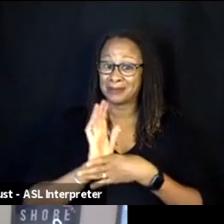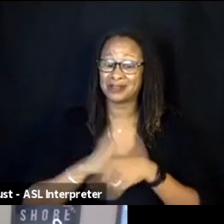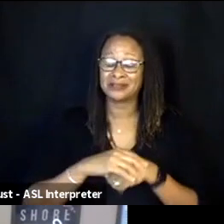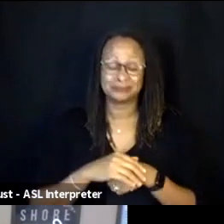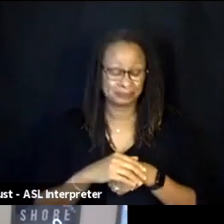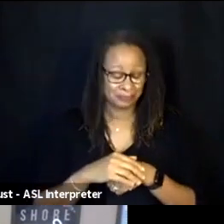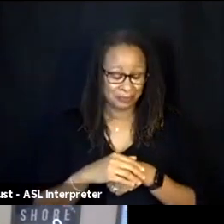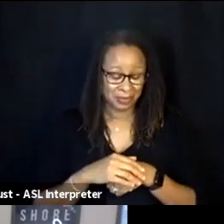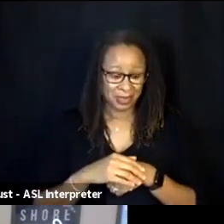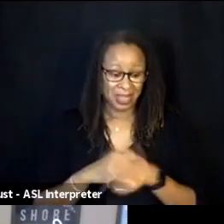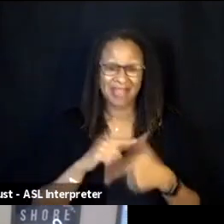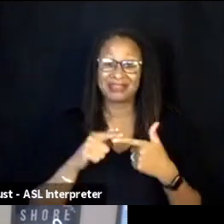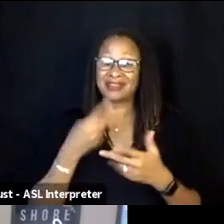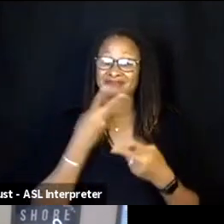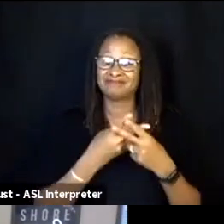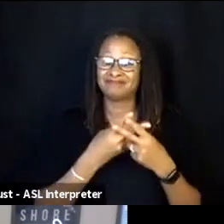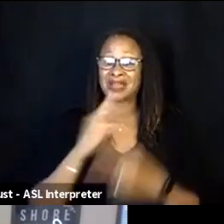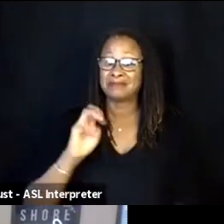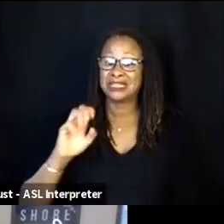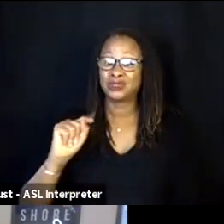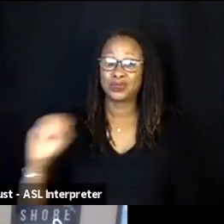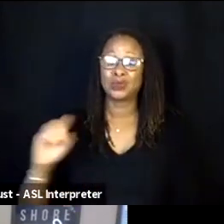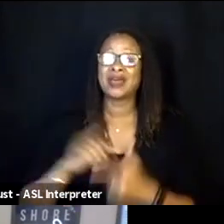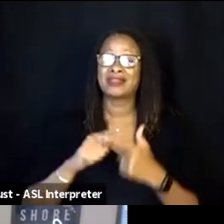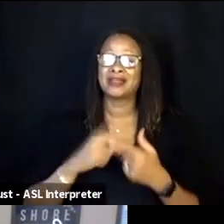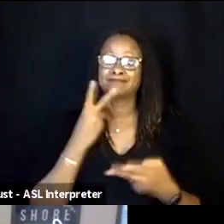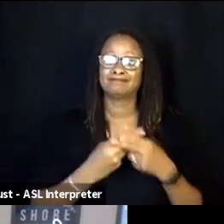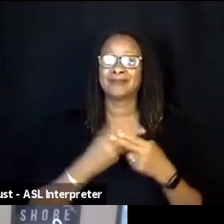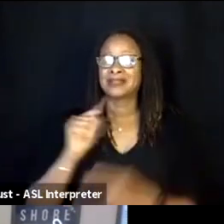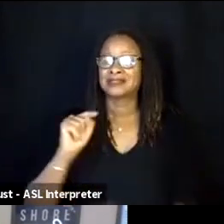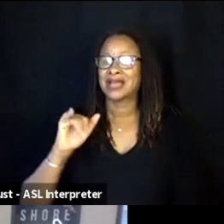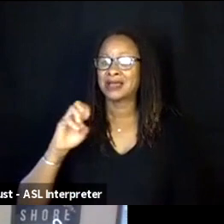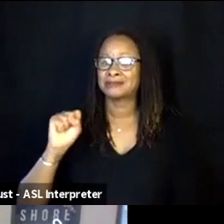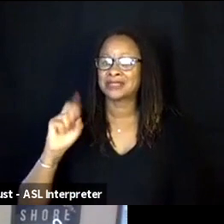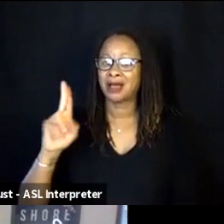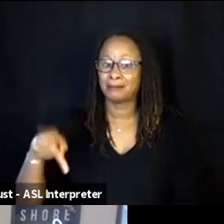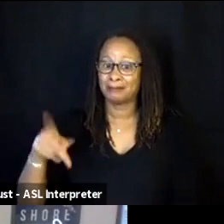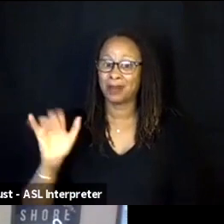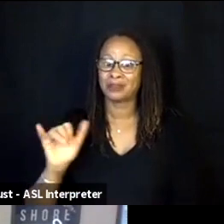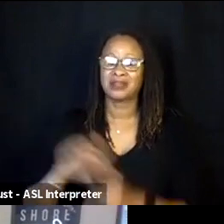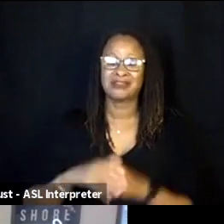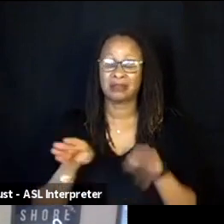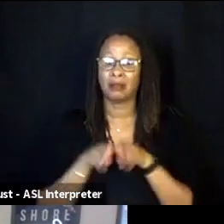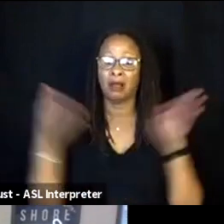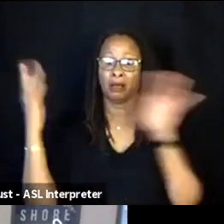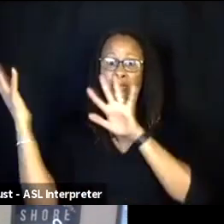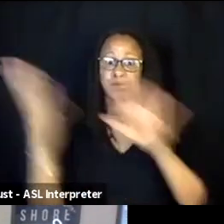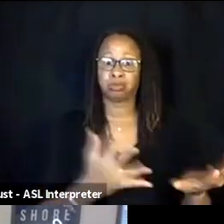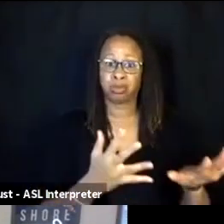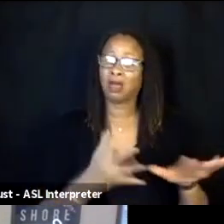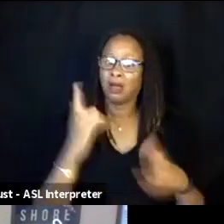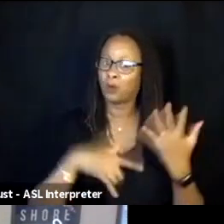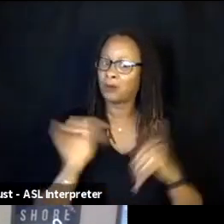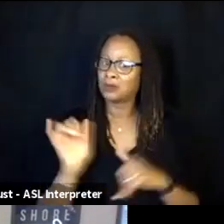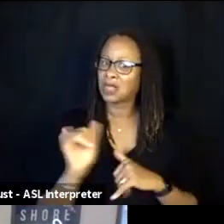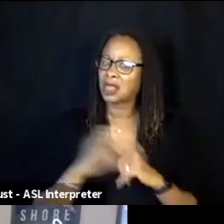Too movement and the Time's Up movement in Hollywood really kind of happened. The floodgates opened. What was it like to